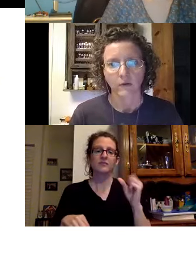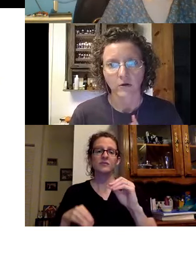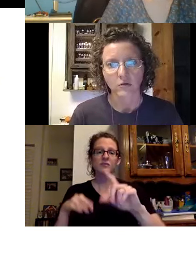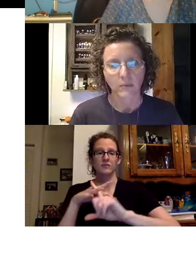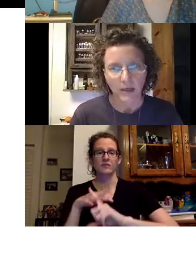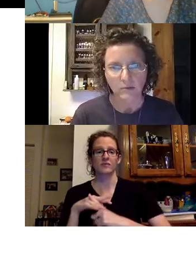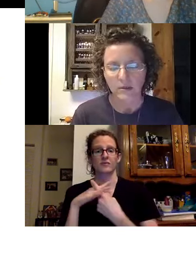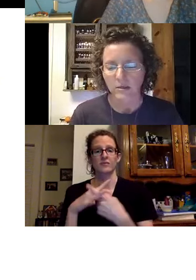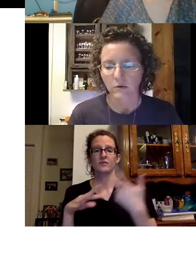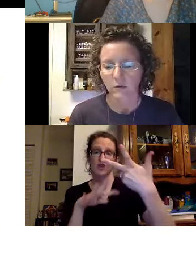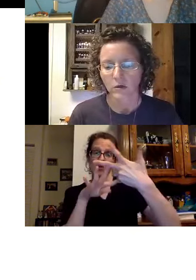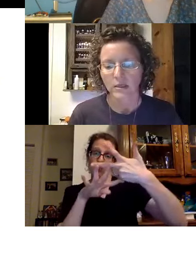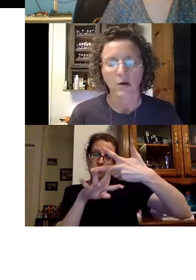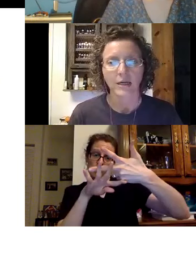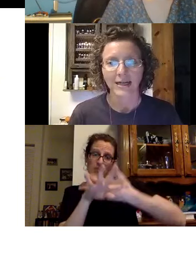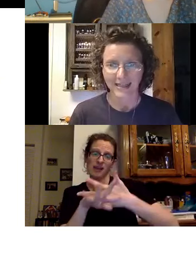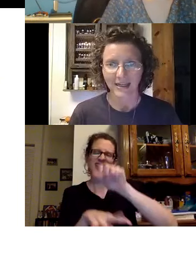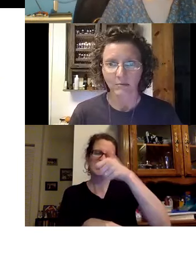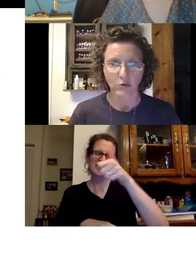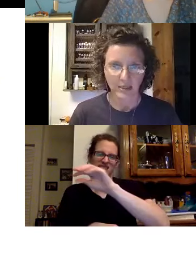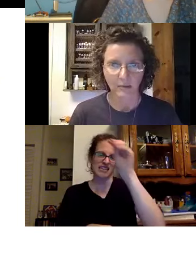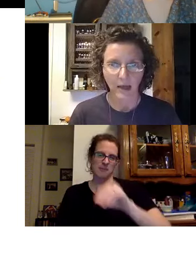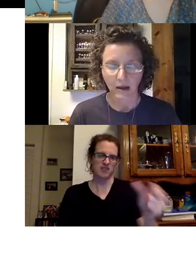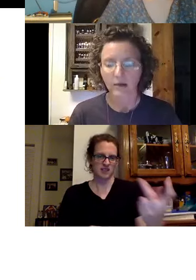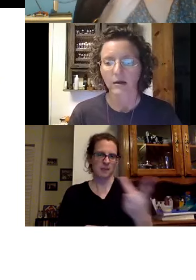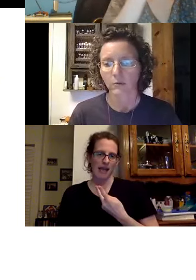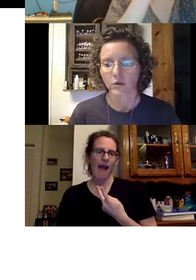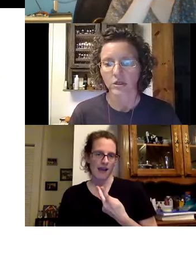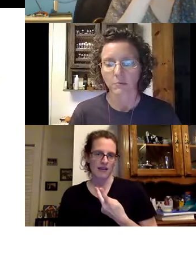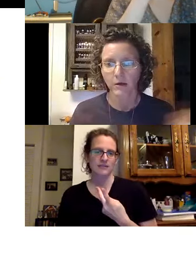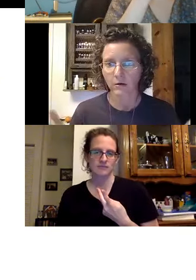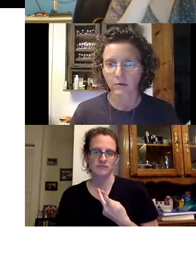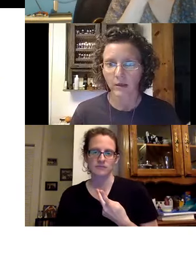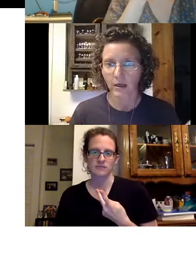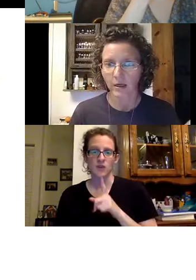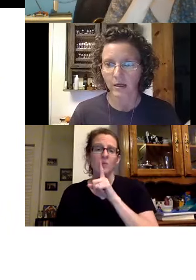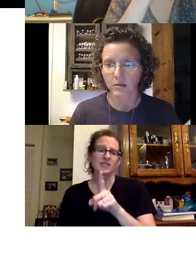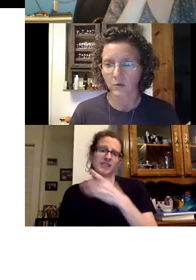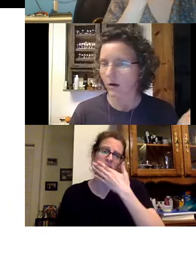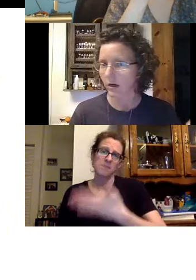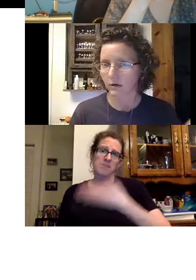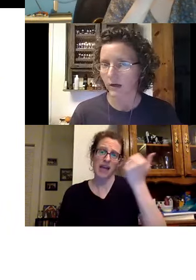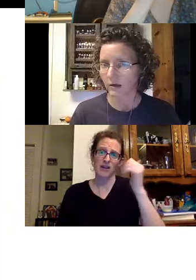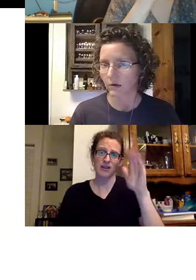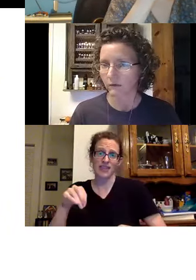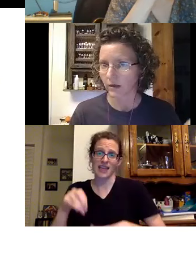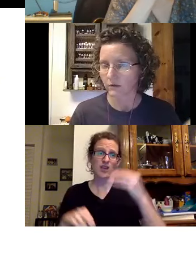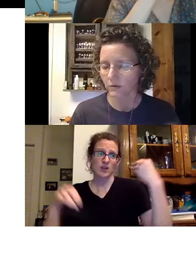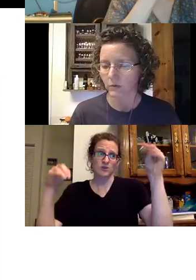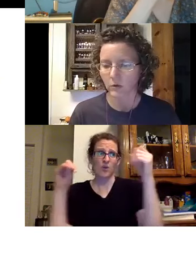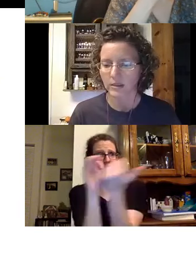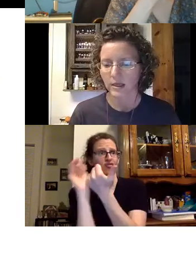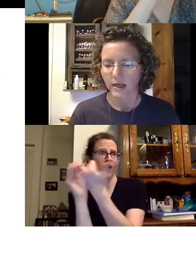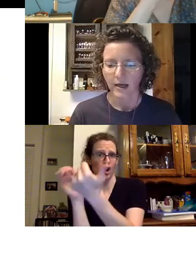the first 3 months with Essential Rewards earning 10% back, which is better than any store credit card that I know of that gives